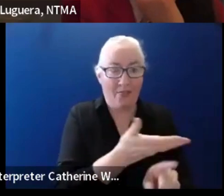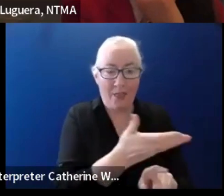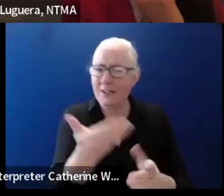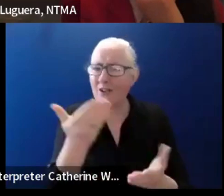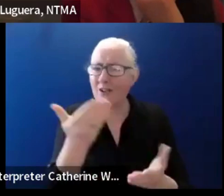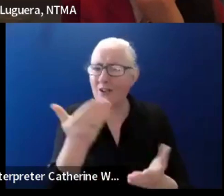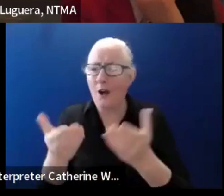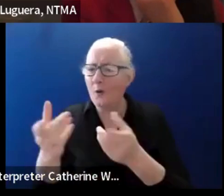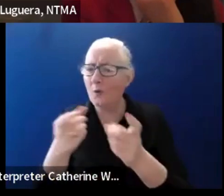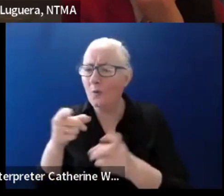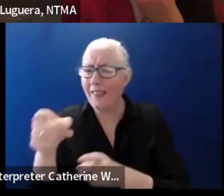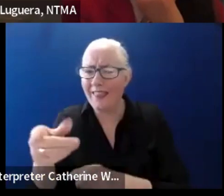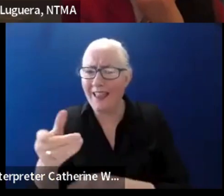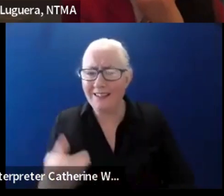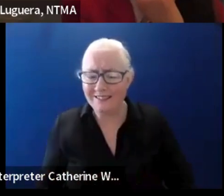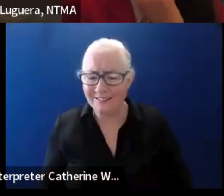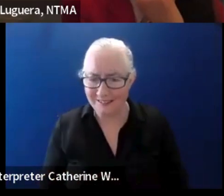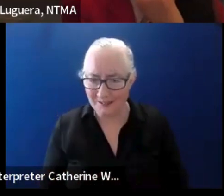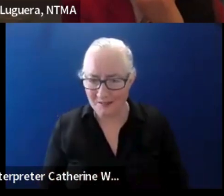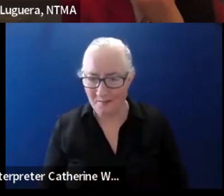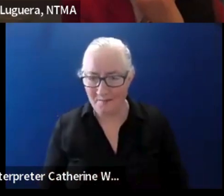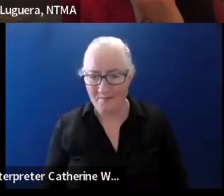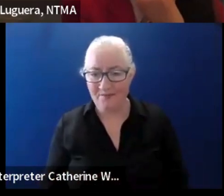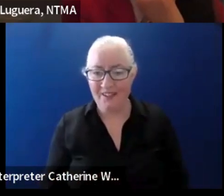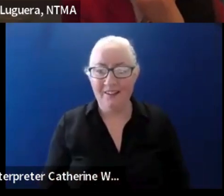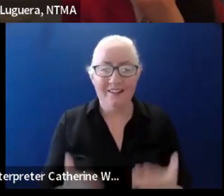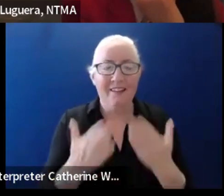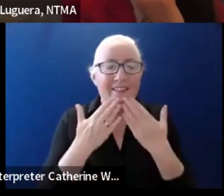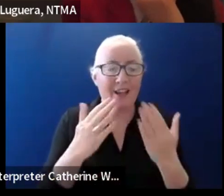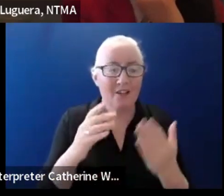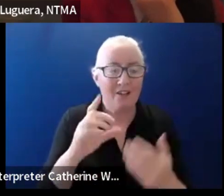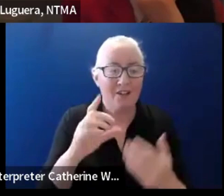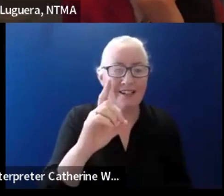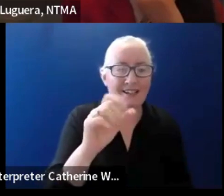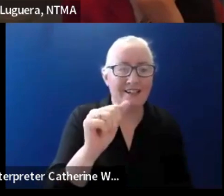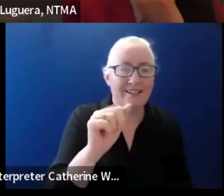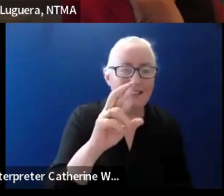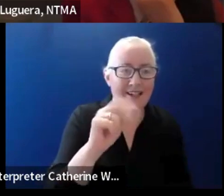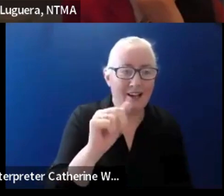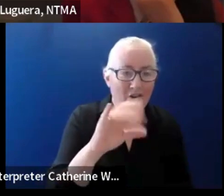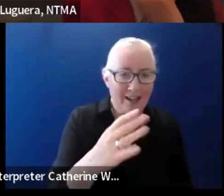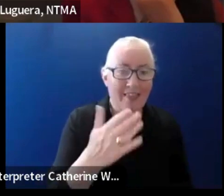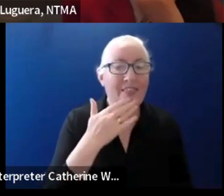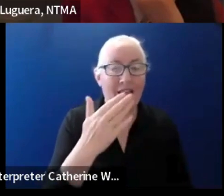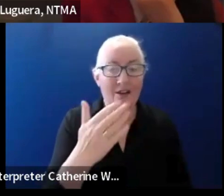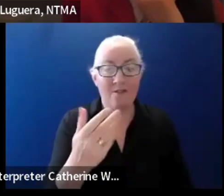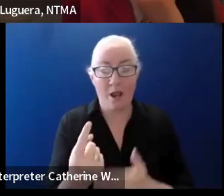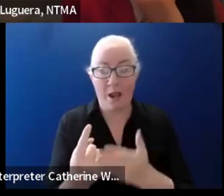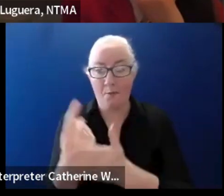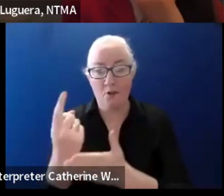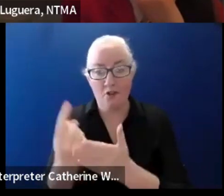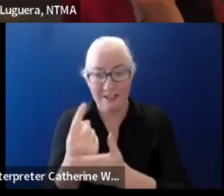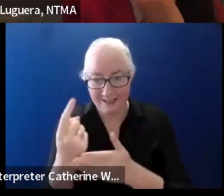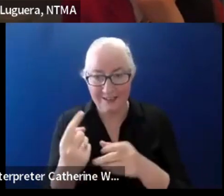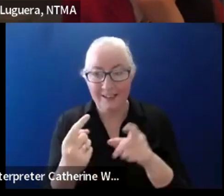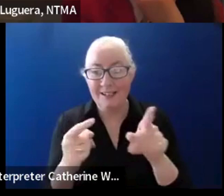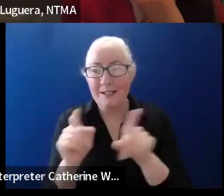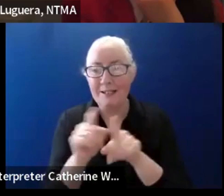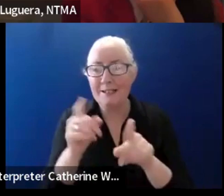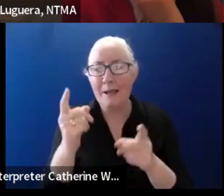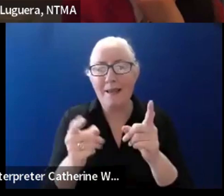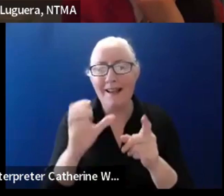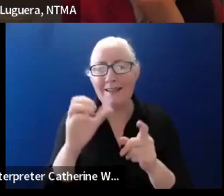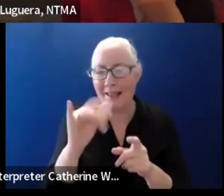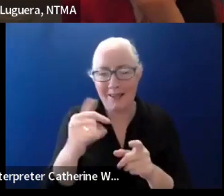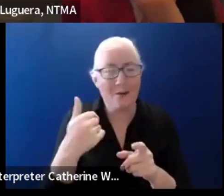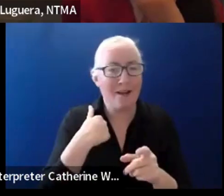that, please? Yeah, so thanks, Sarah, and welcome everyone, and thanks for the opportunity. Similar to Kathy, we were delighted to